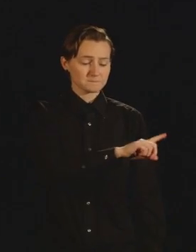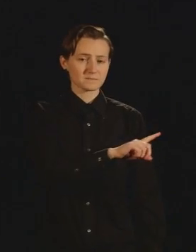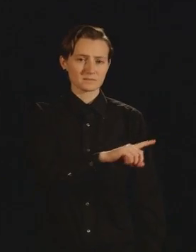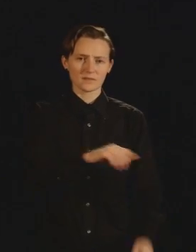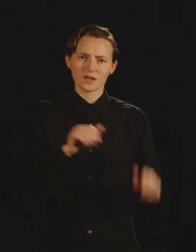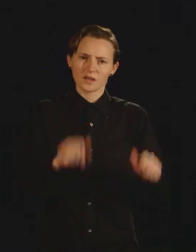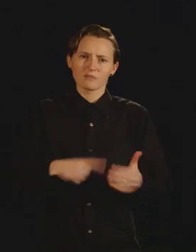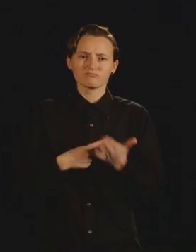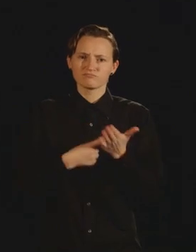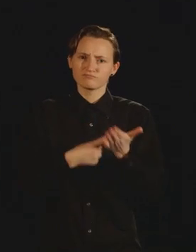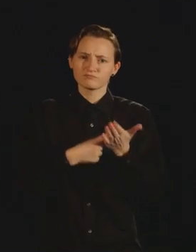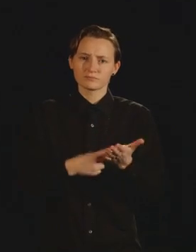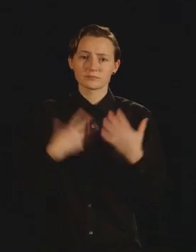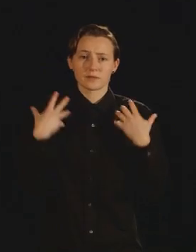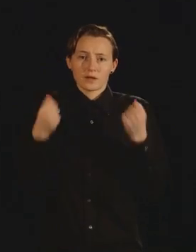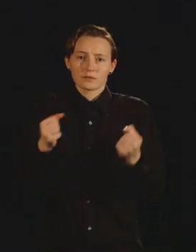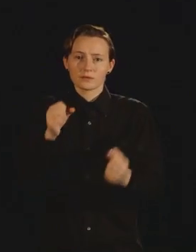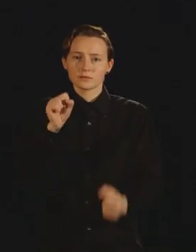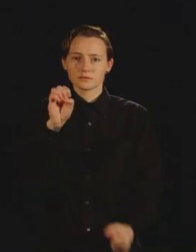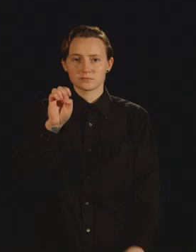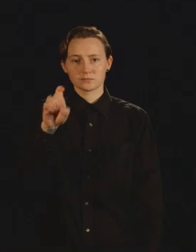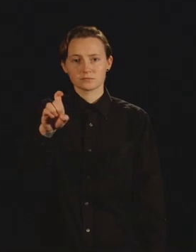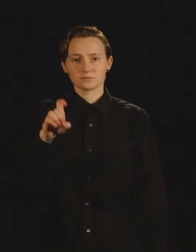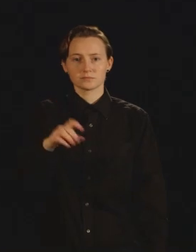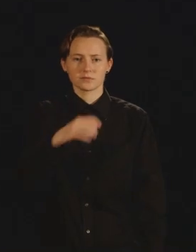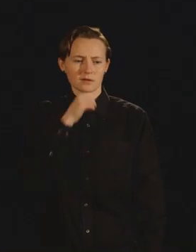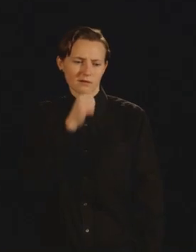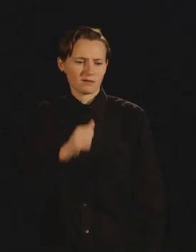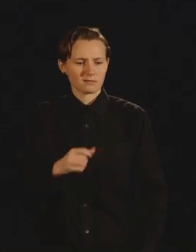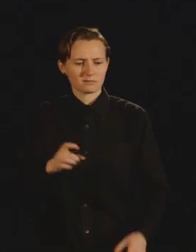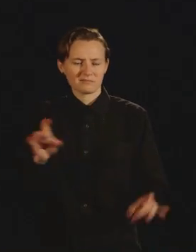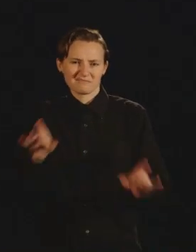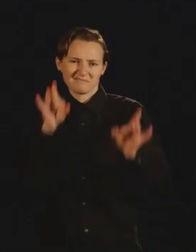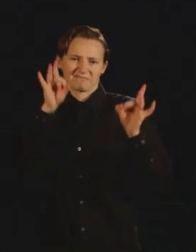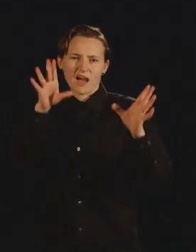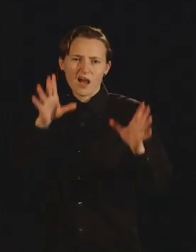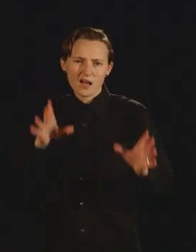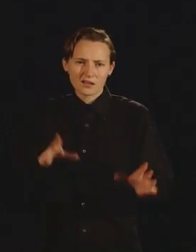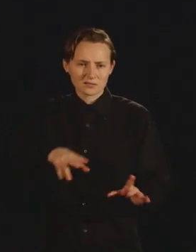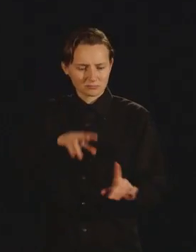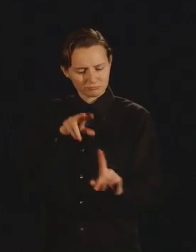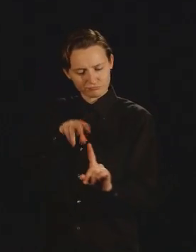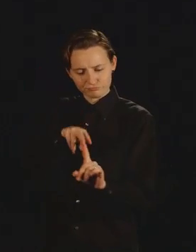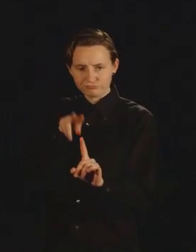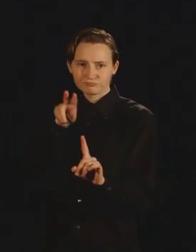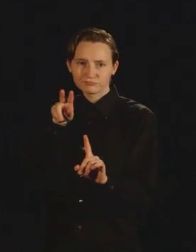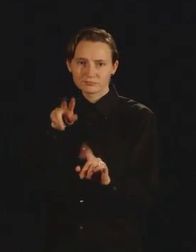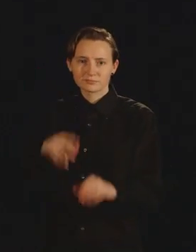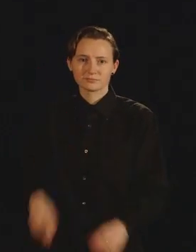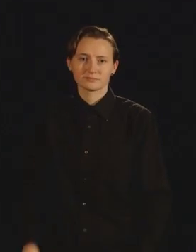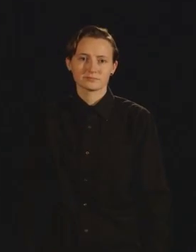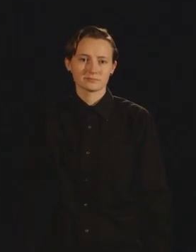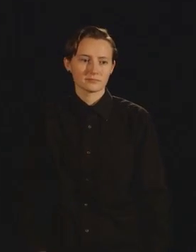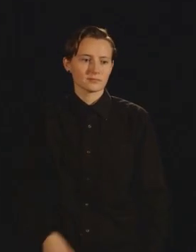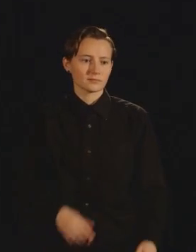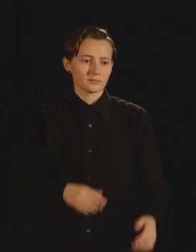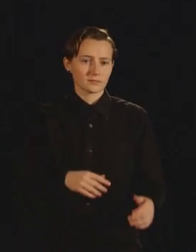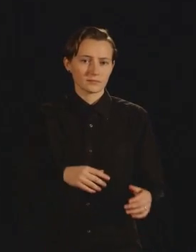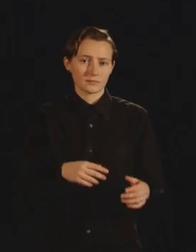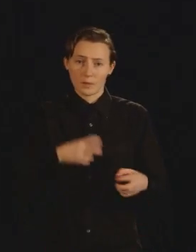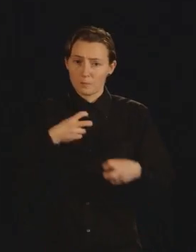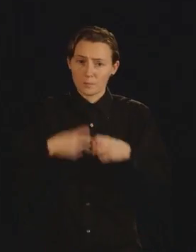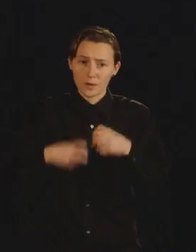These men of tomorrow talk about healthy sex, not violence and objectification. These men